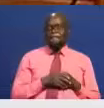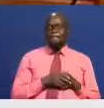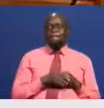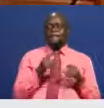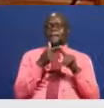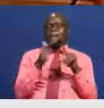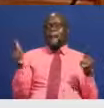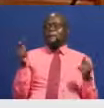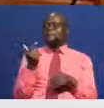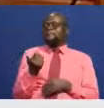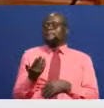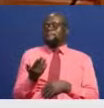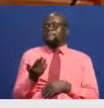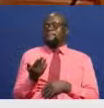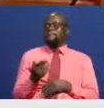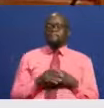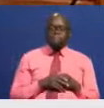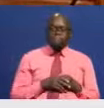However, Madam Speaker,